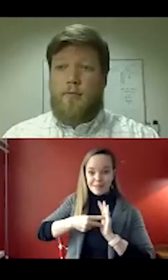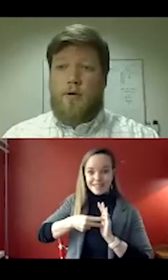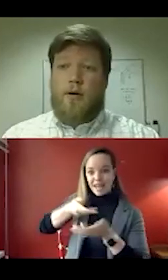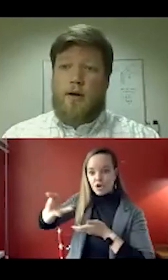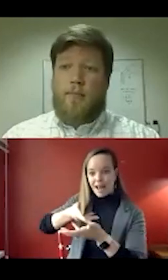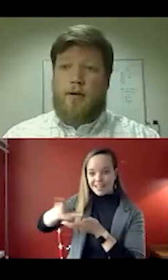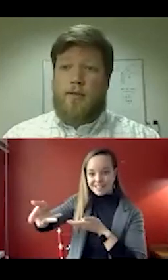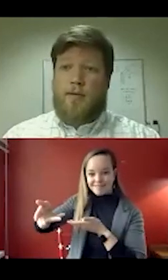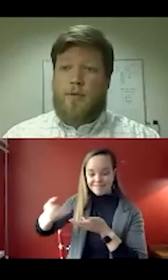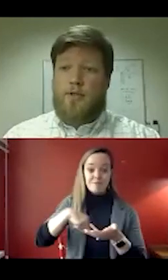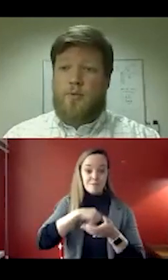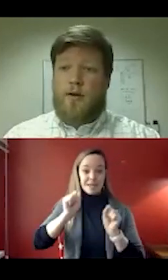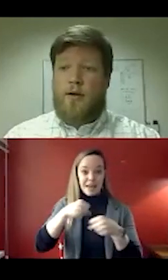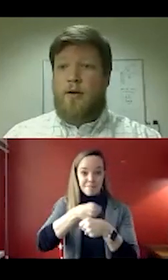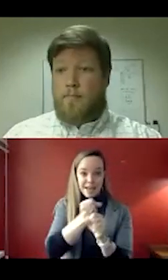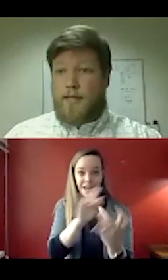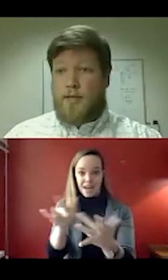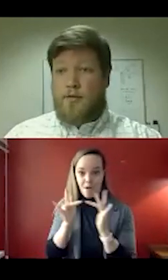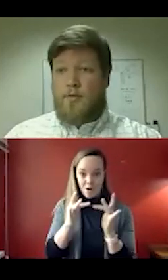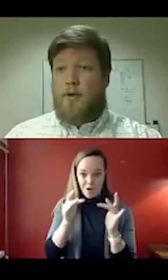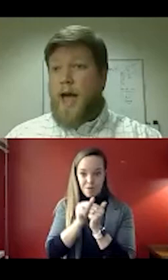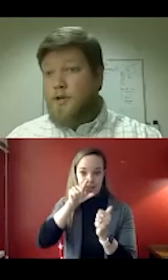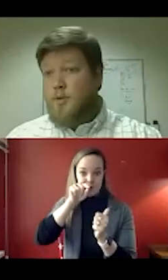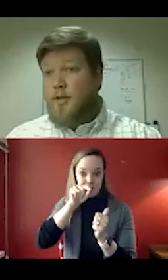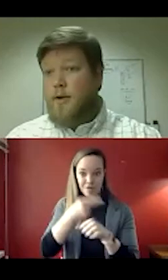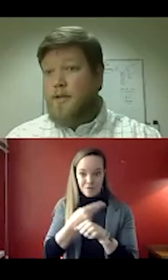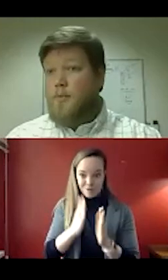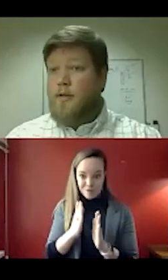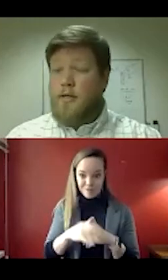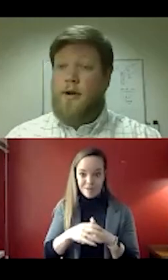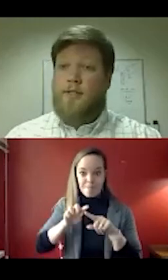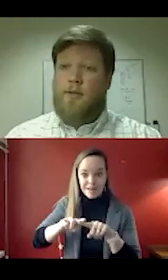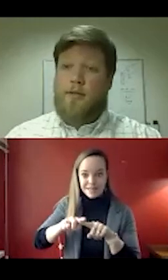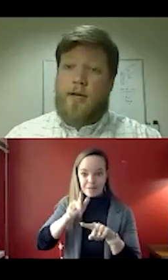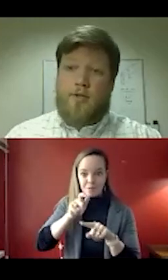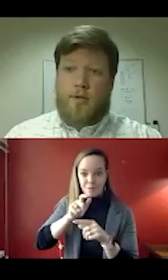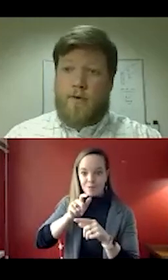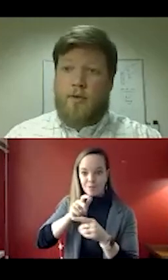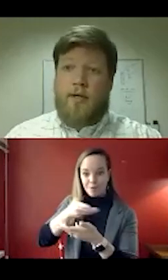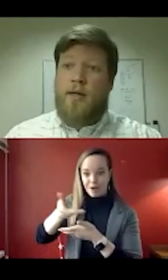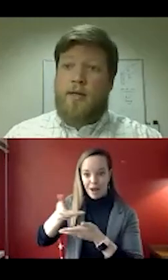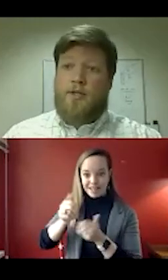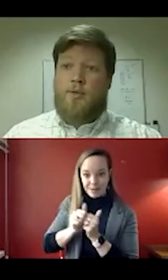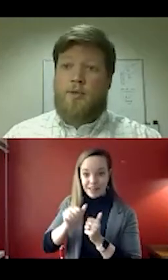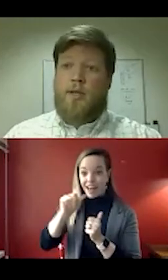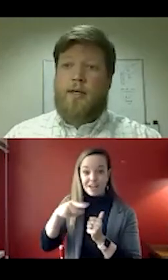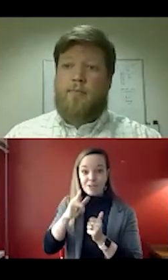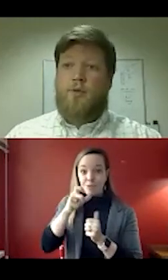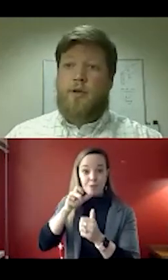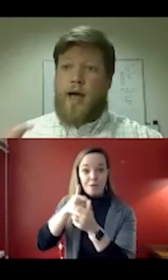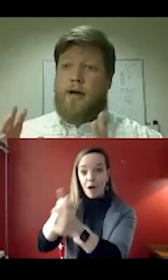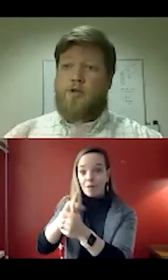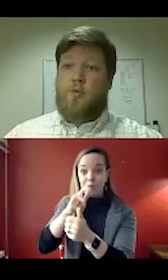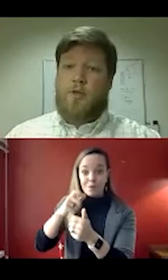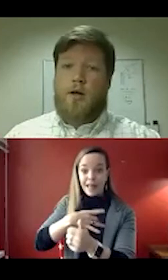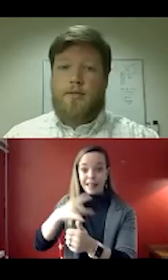a network among the people on Twitter based on who they're actually interacting with, not just who they're following, not just who they're liking, but who